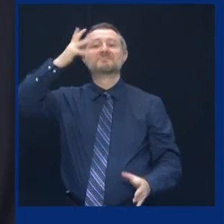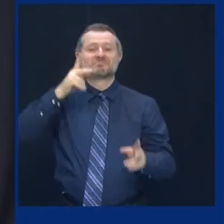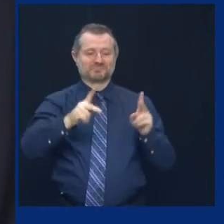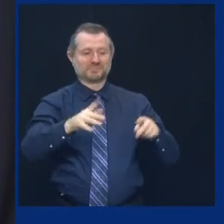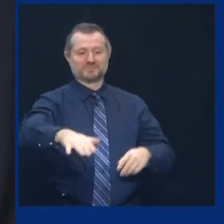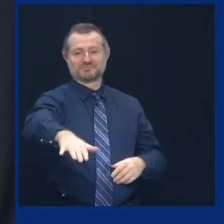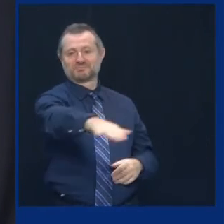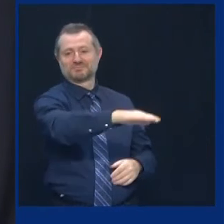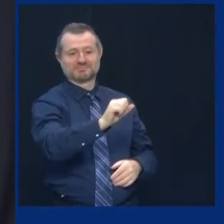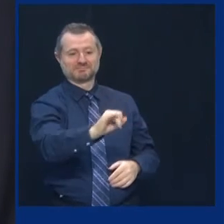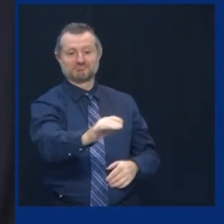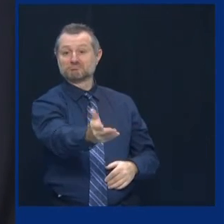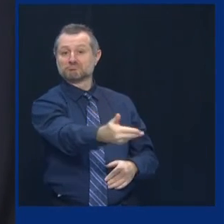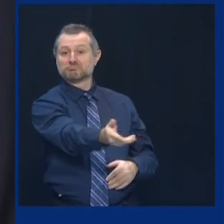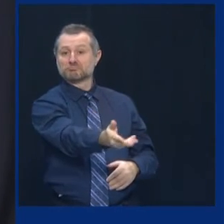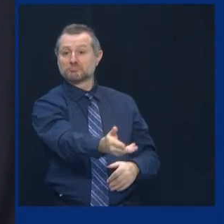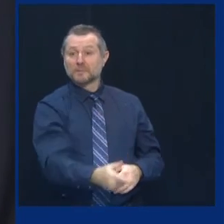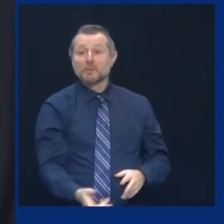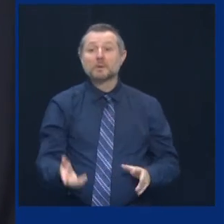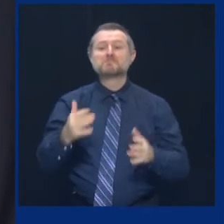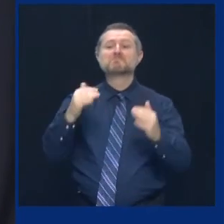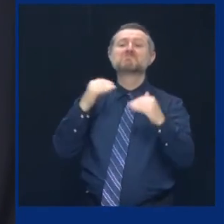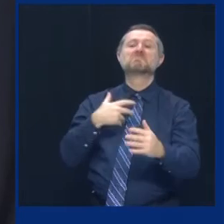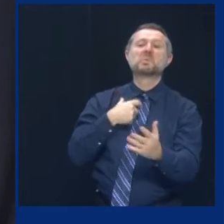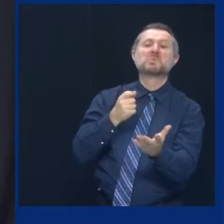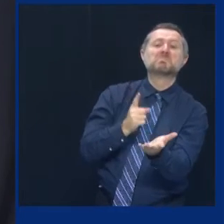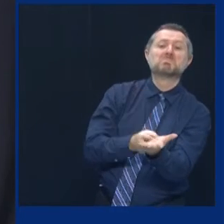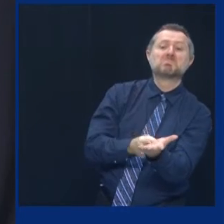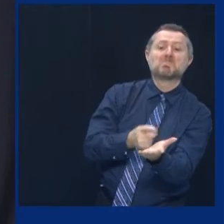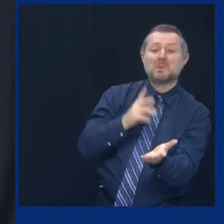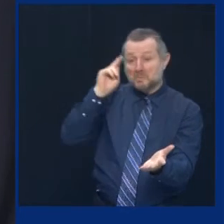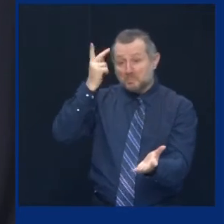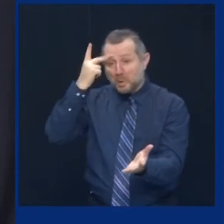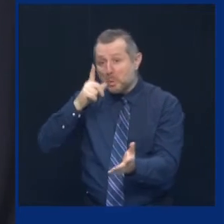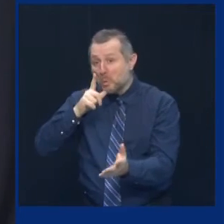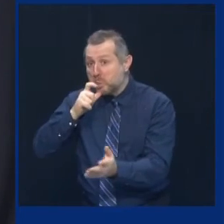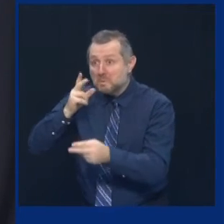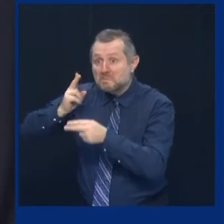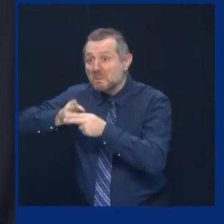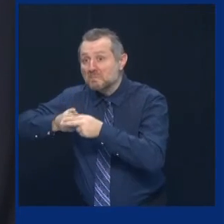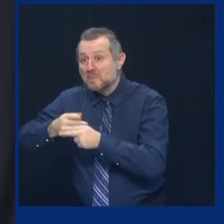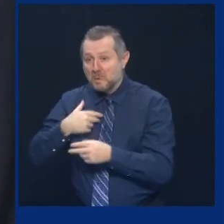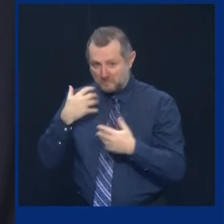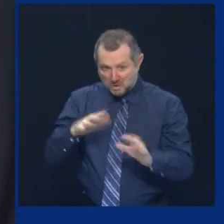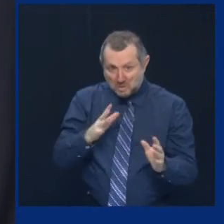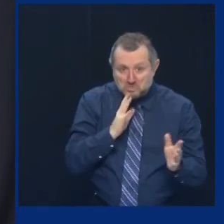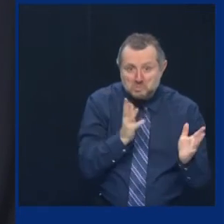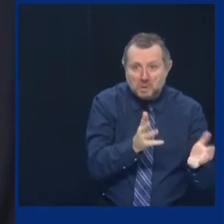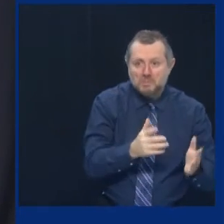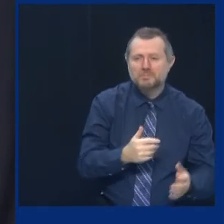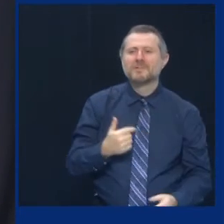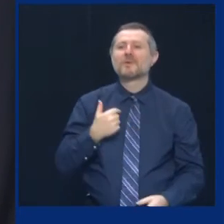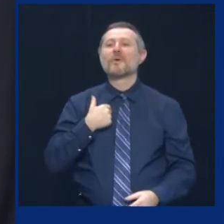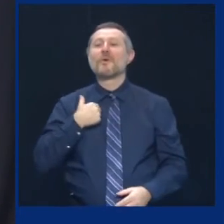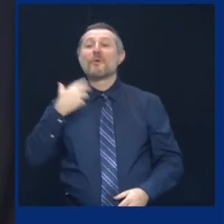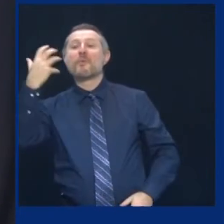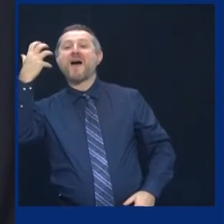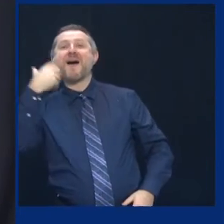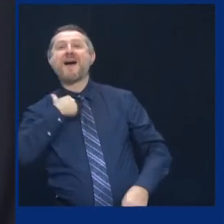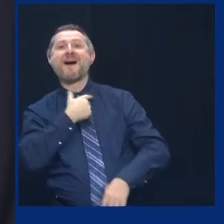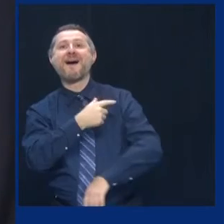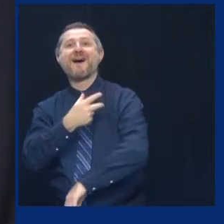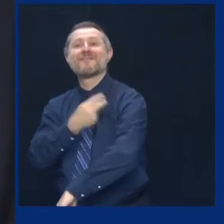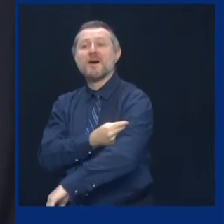as far as the politician who I spoke to, who was very interested in getting a vaccine, that was a